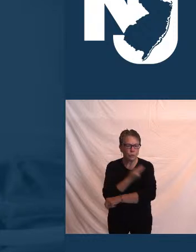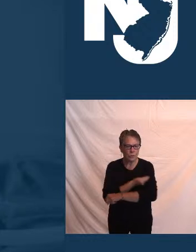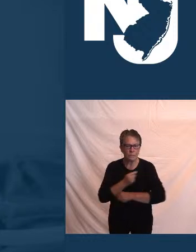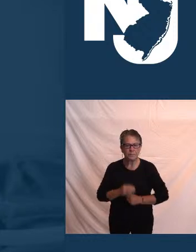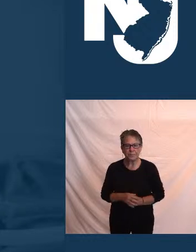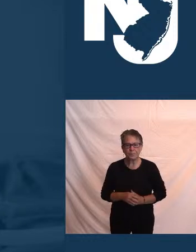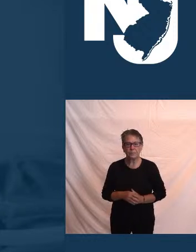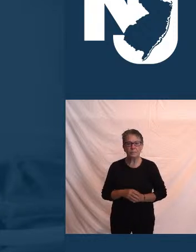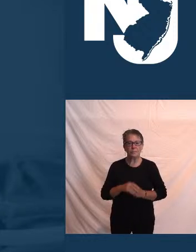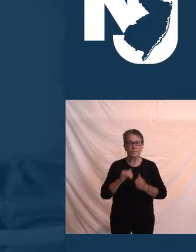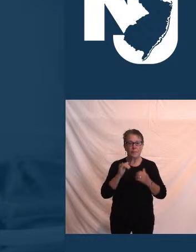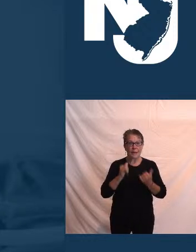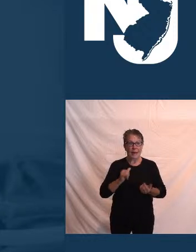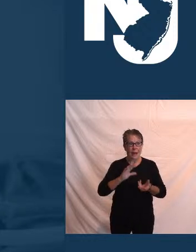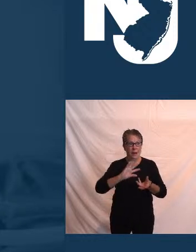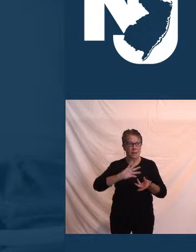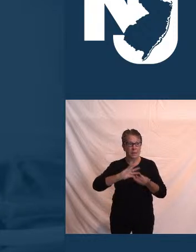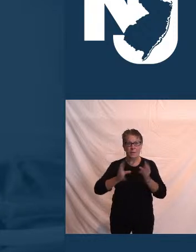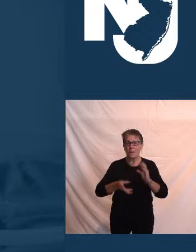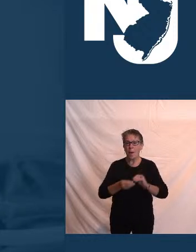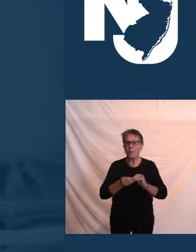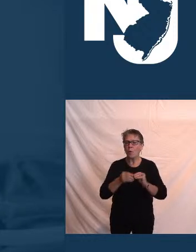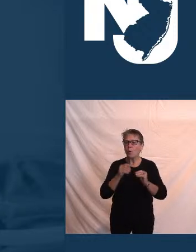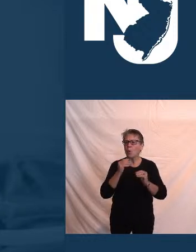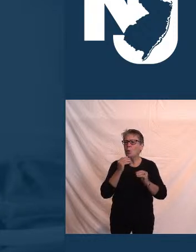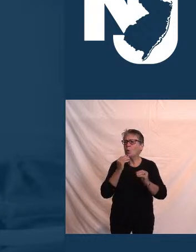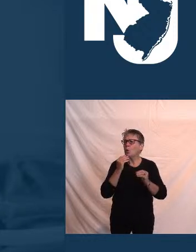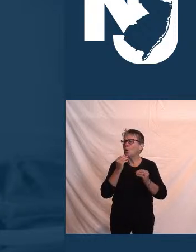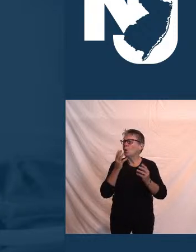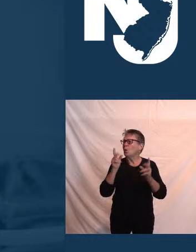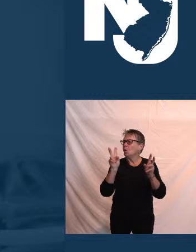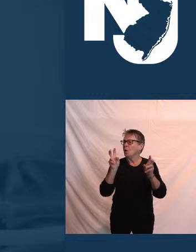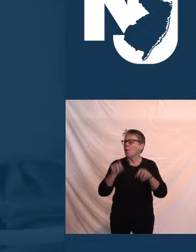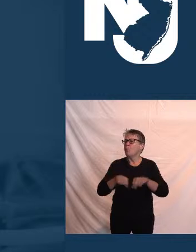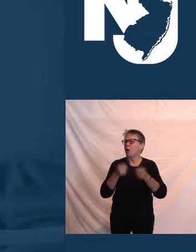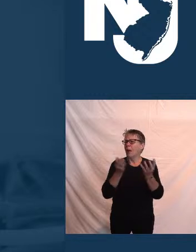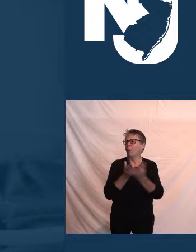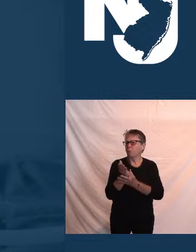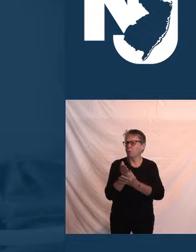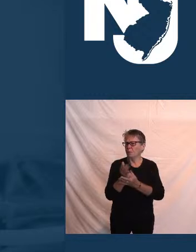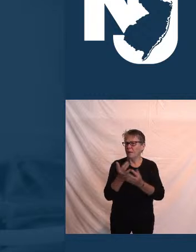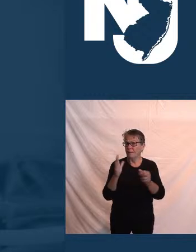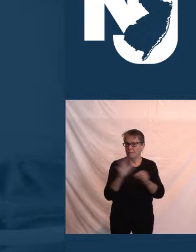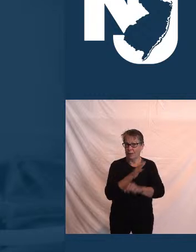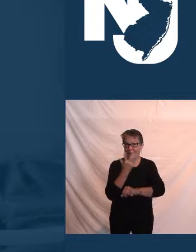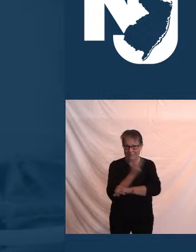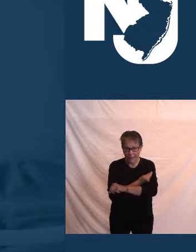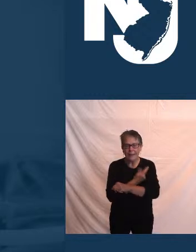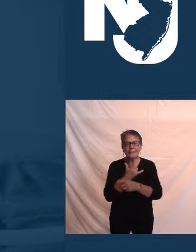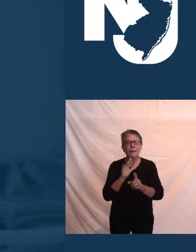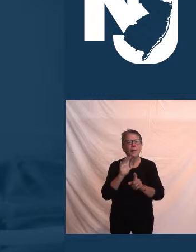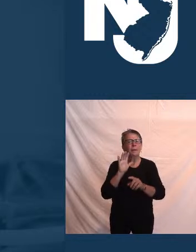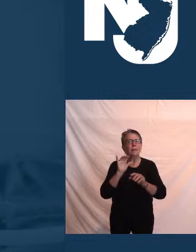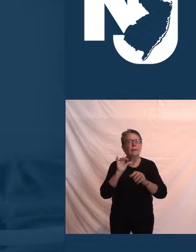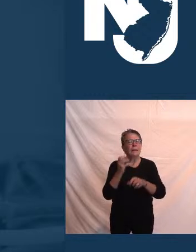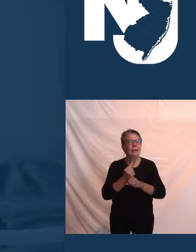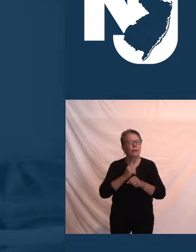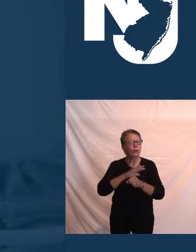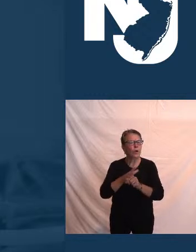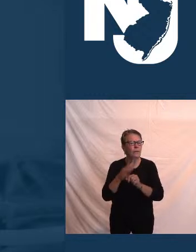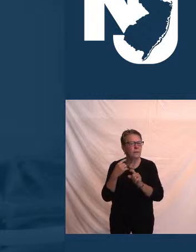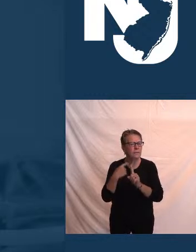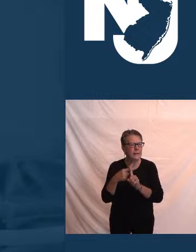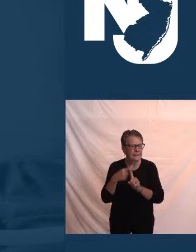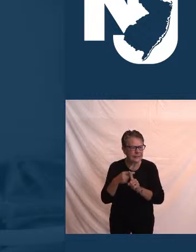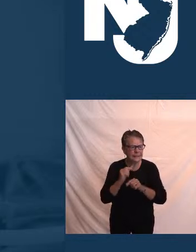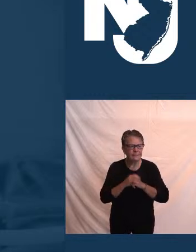Ed's leadership regarding breakthrough cases among the fully vaccinated. Overall, the vaccines